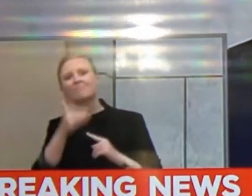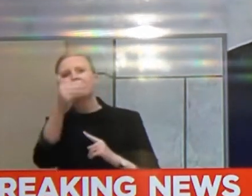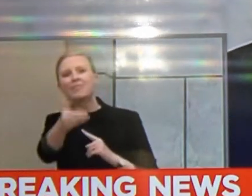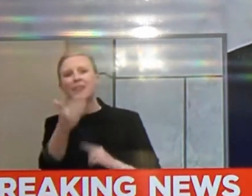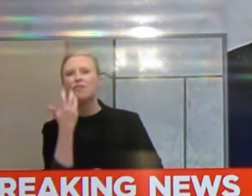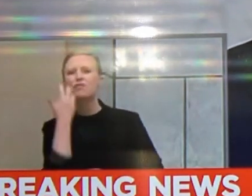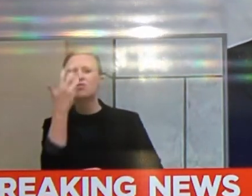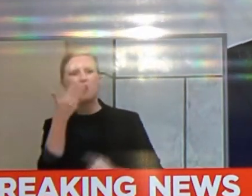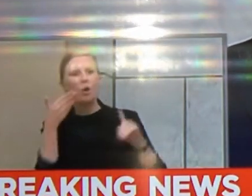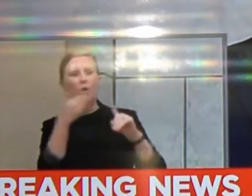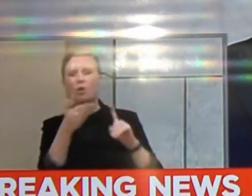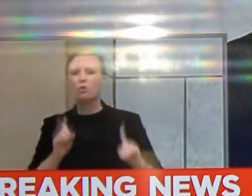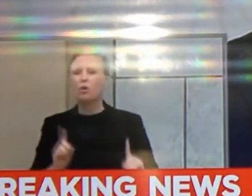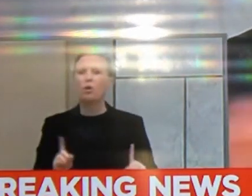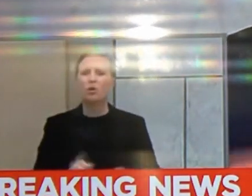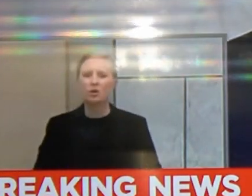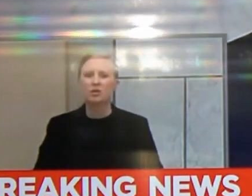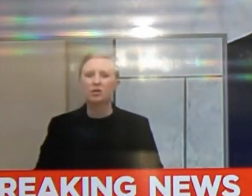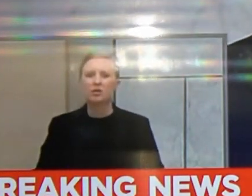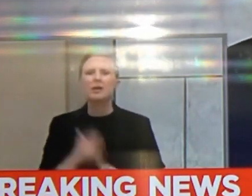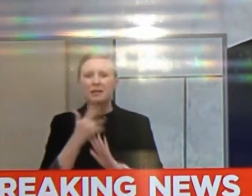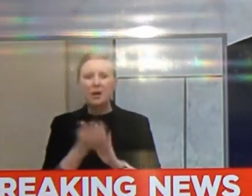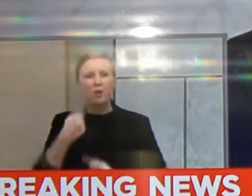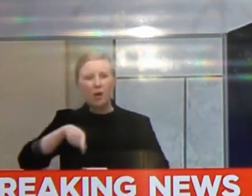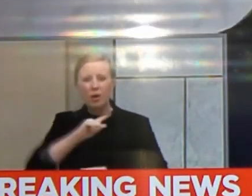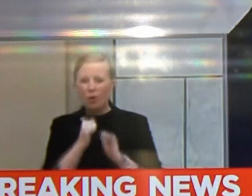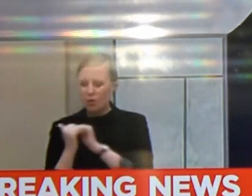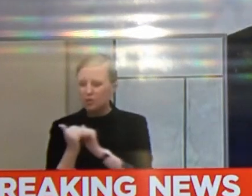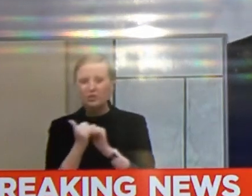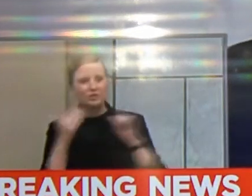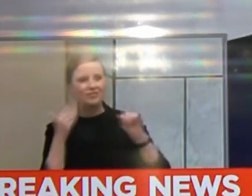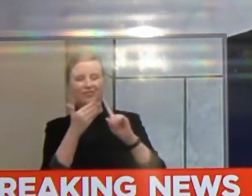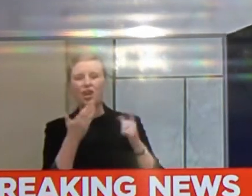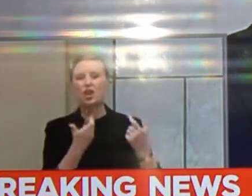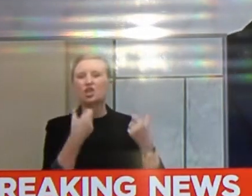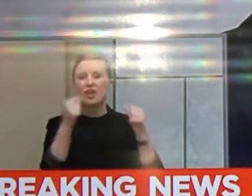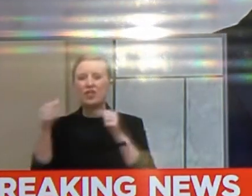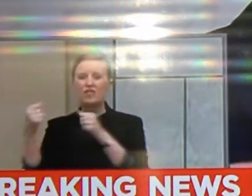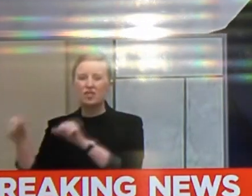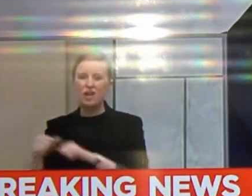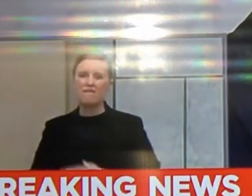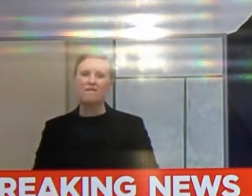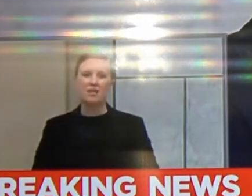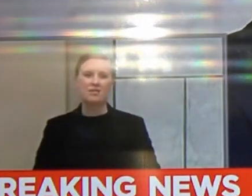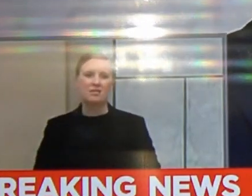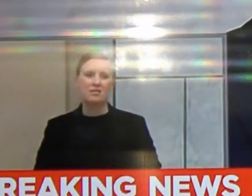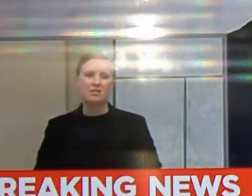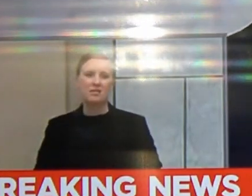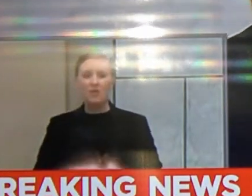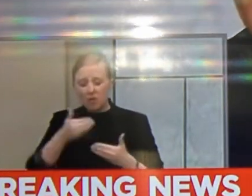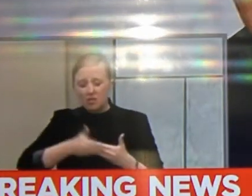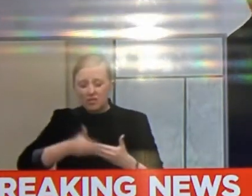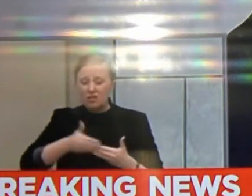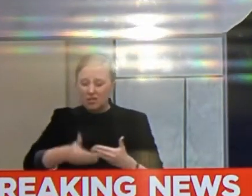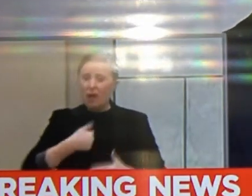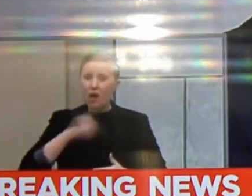in the weeks ahead, so we can work together to achieve those goals. So you can expect me to be saying more about what our goals are, whether